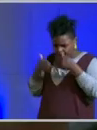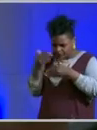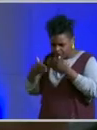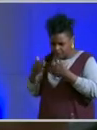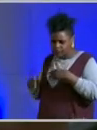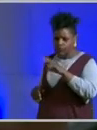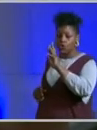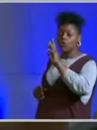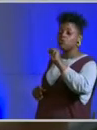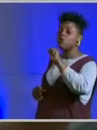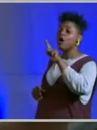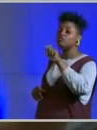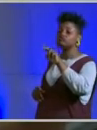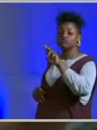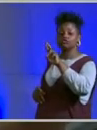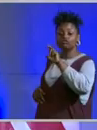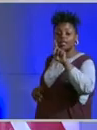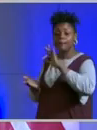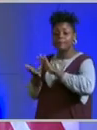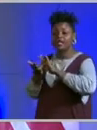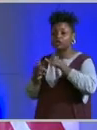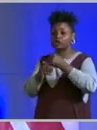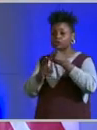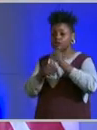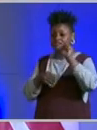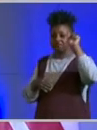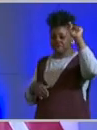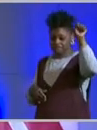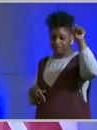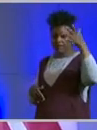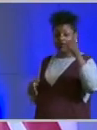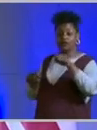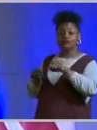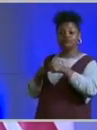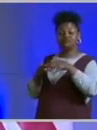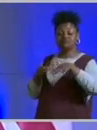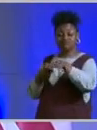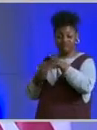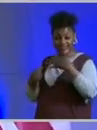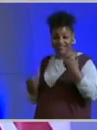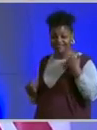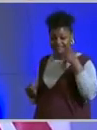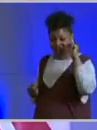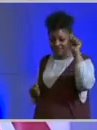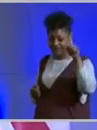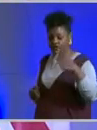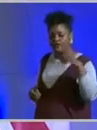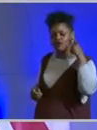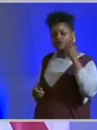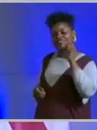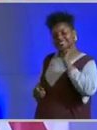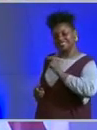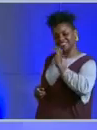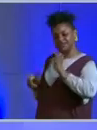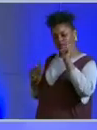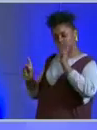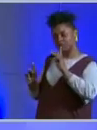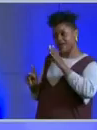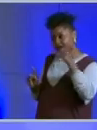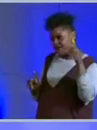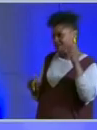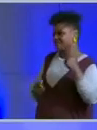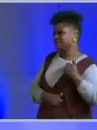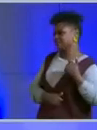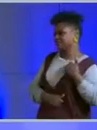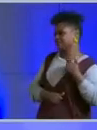Site. So we were very happy to be able to break ground on senior and veterans housing for that great project in